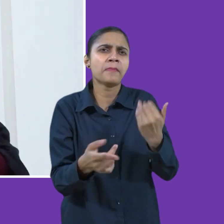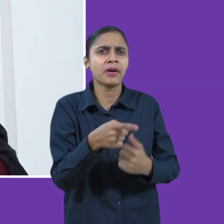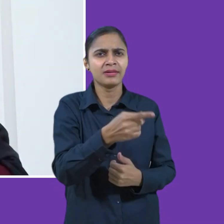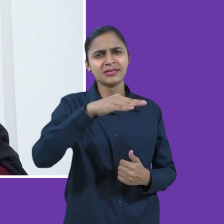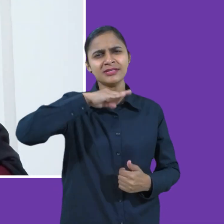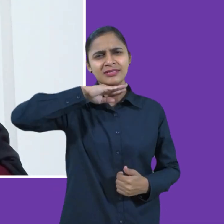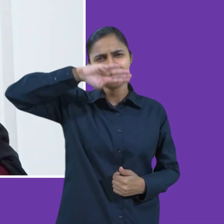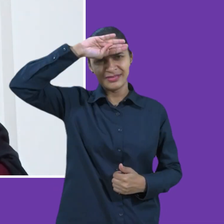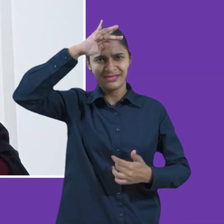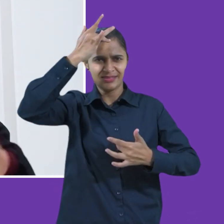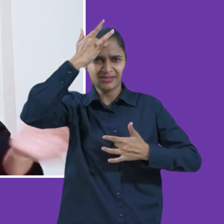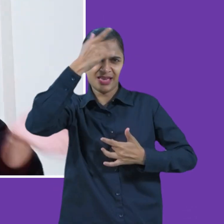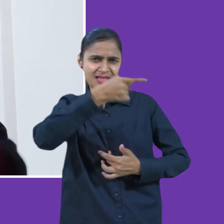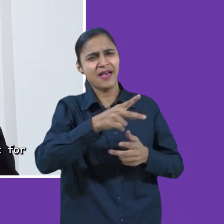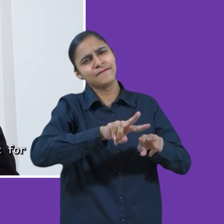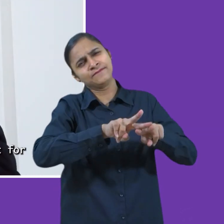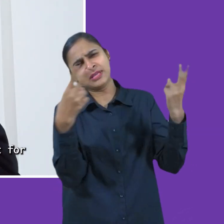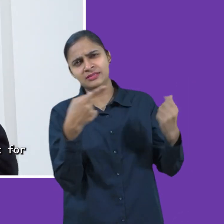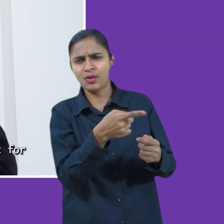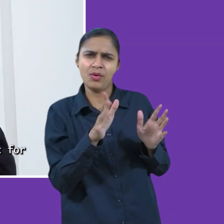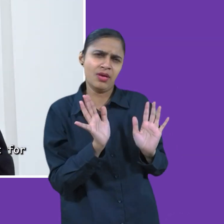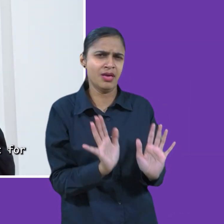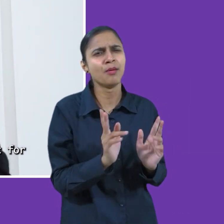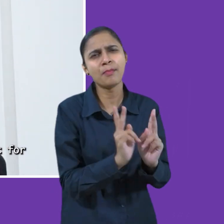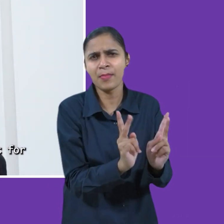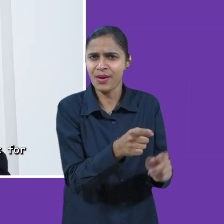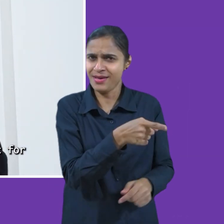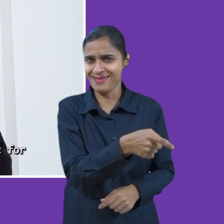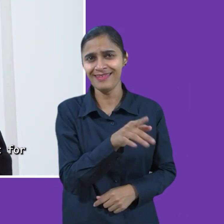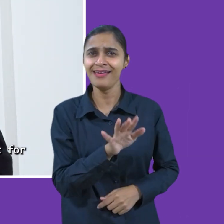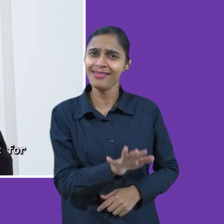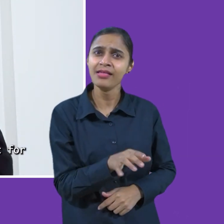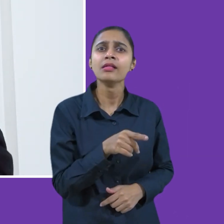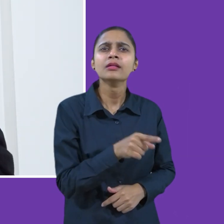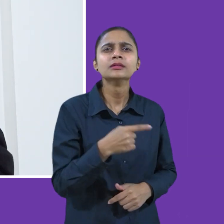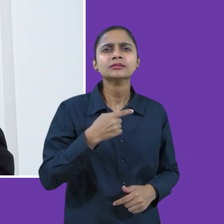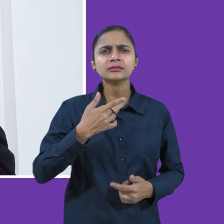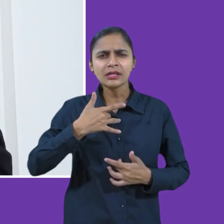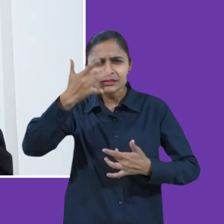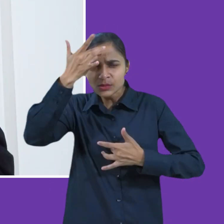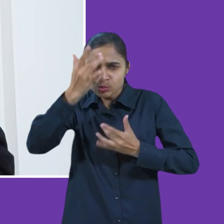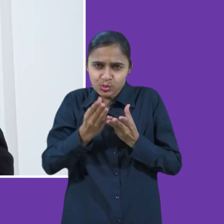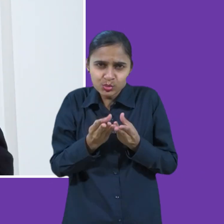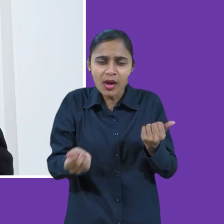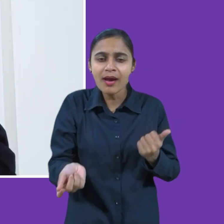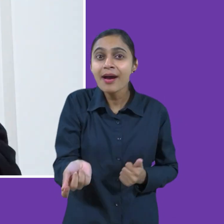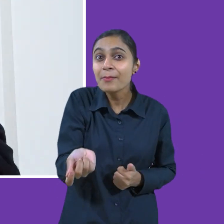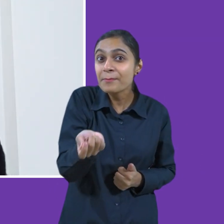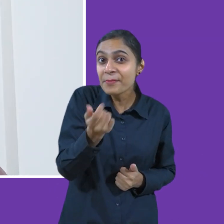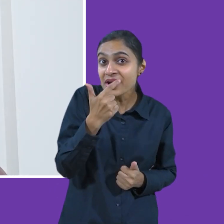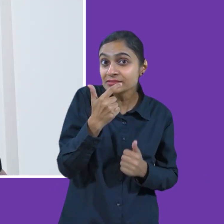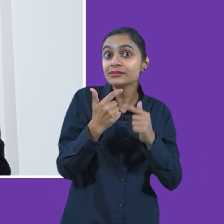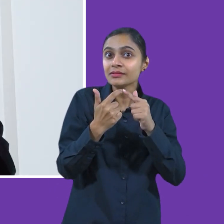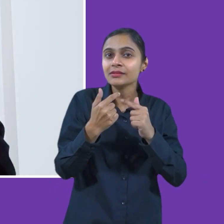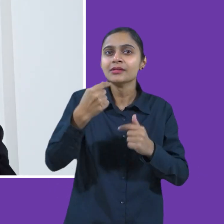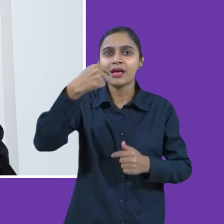they were unwell, and they were given a high dosage of antibiotic for that particular problem area. But then after